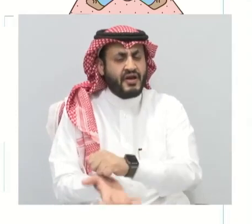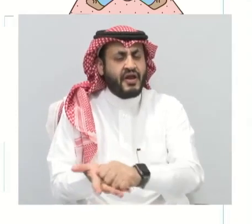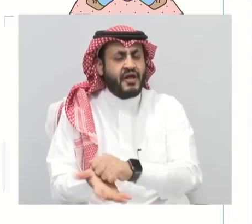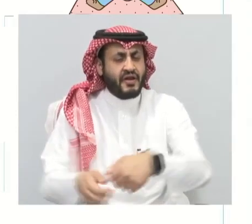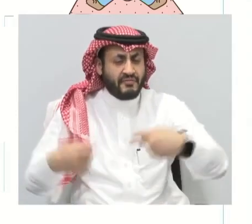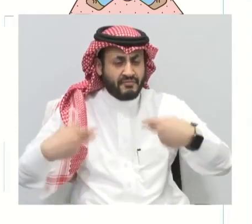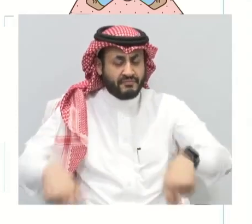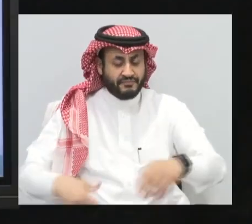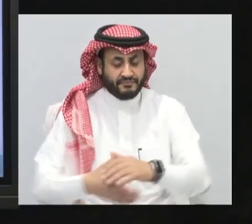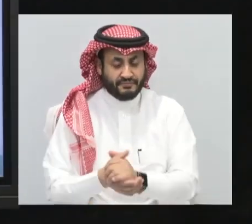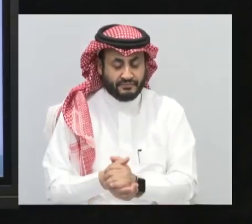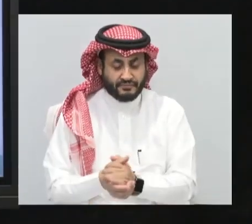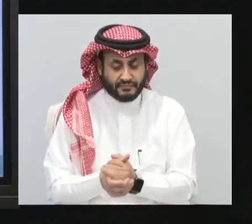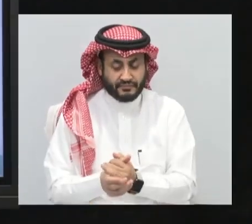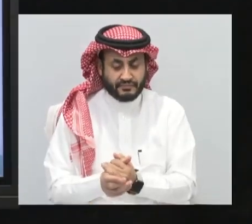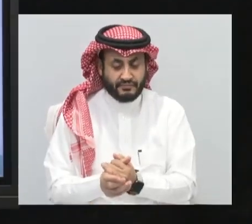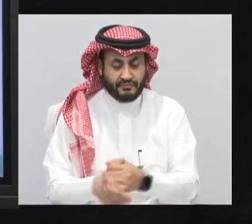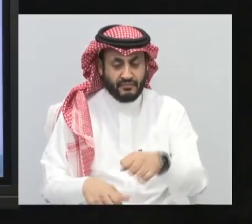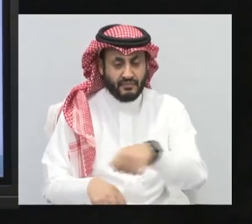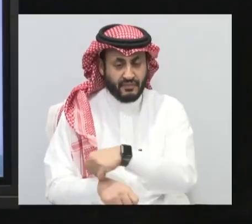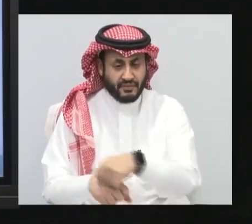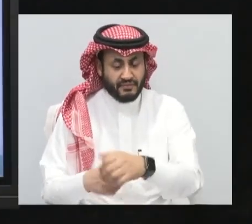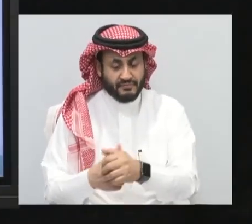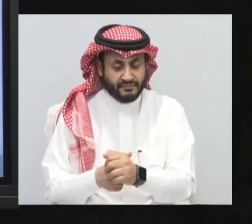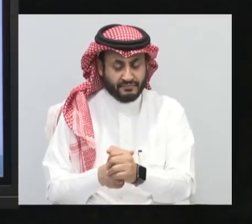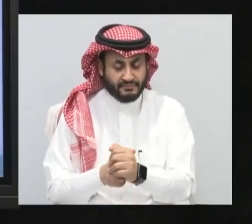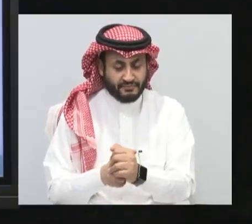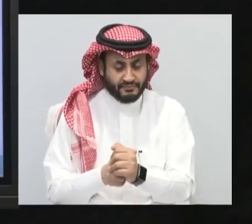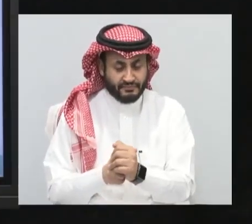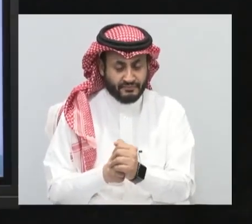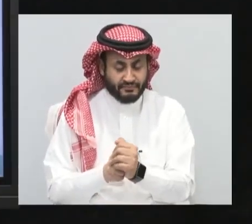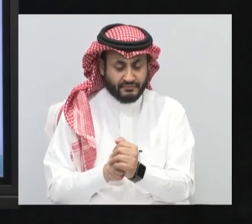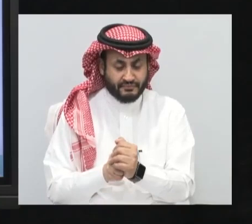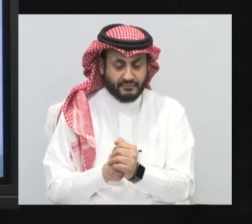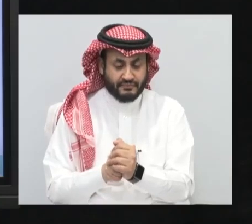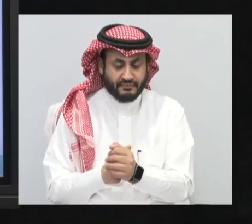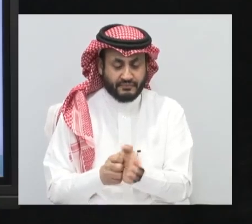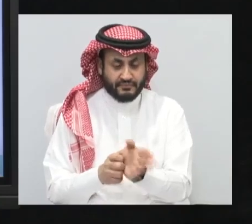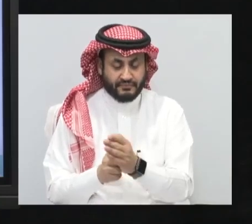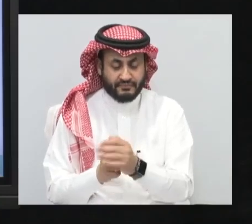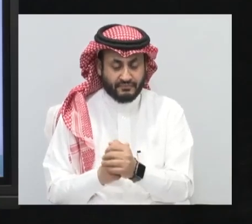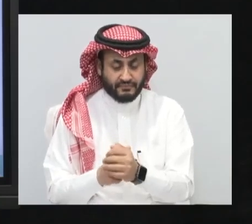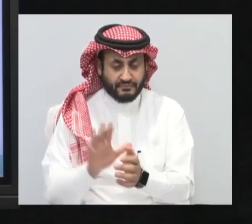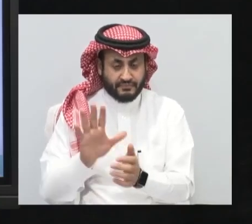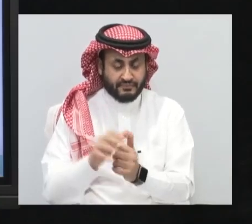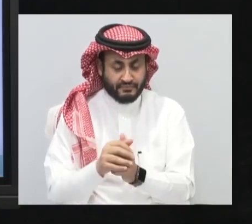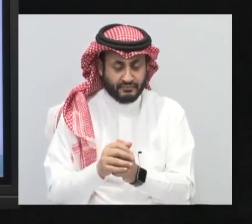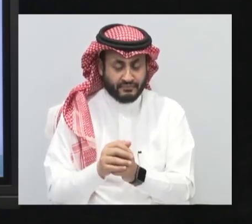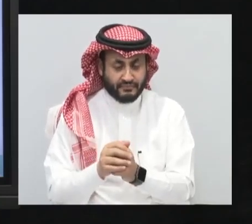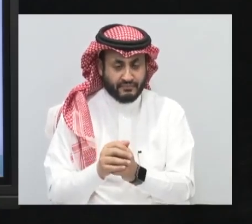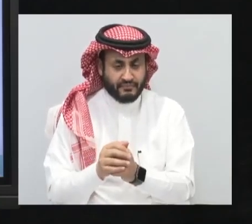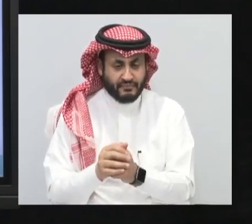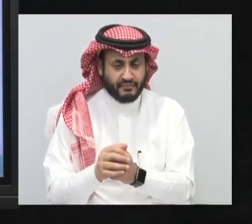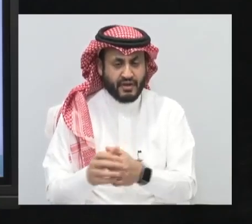wash his clothes and to iron his father's suit. Number five, what should